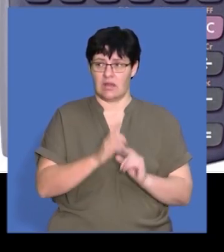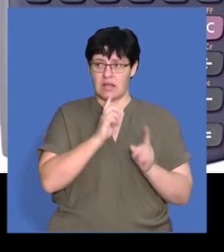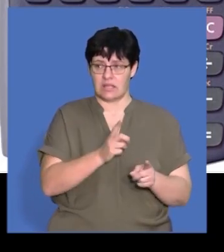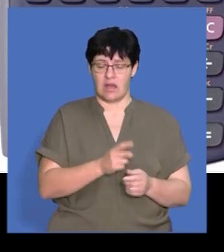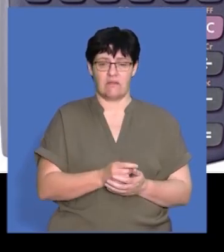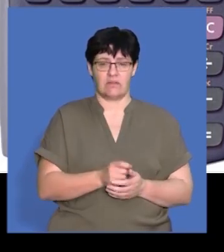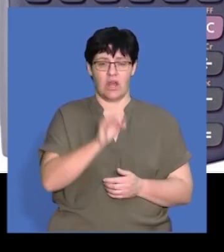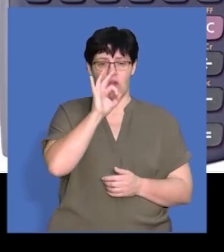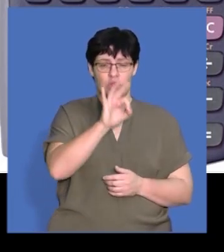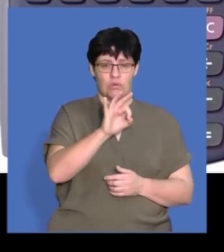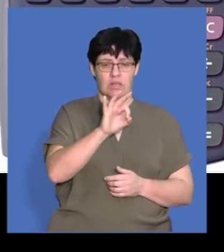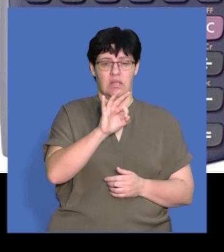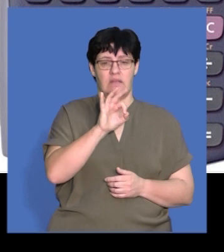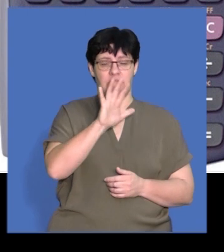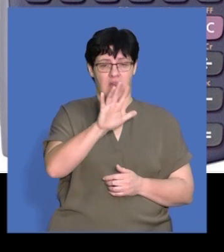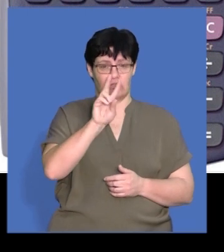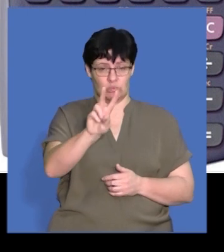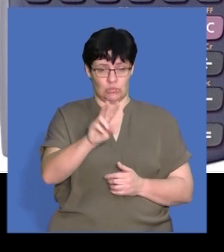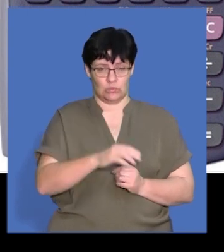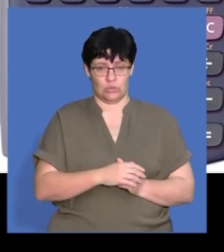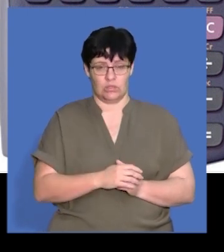And get an answer of